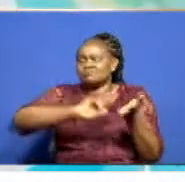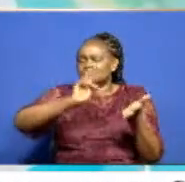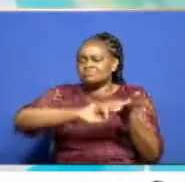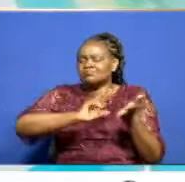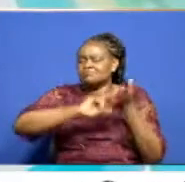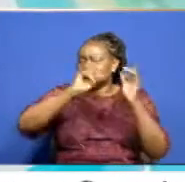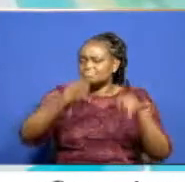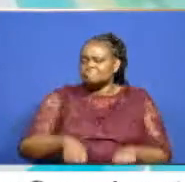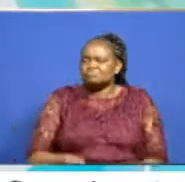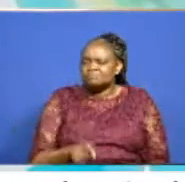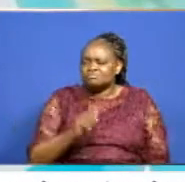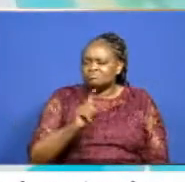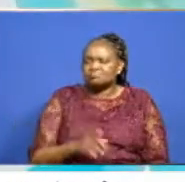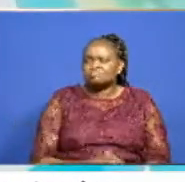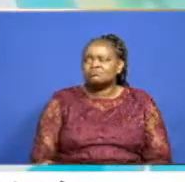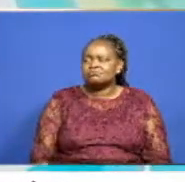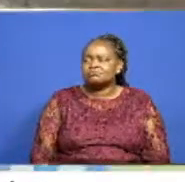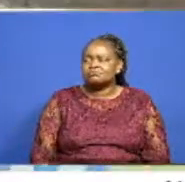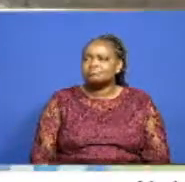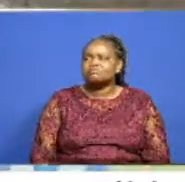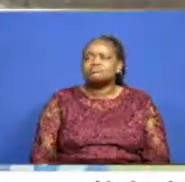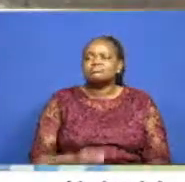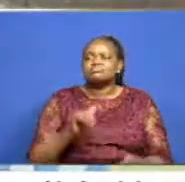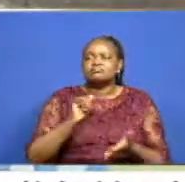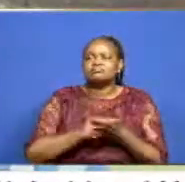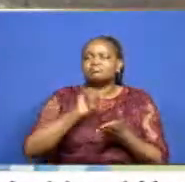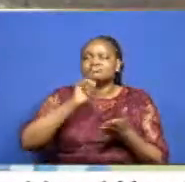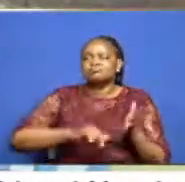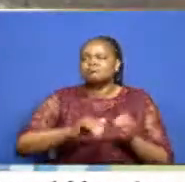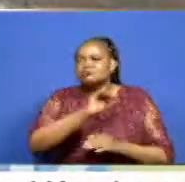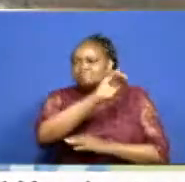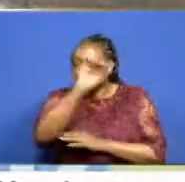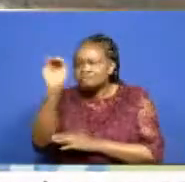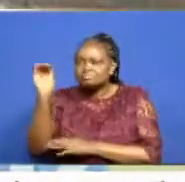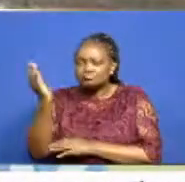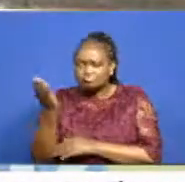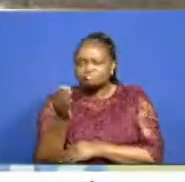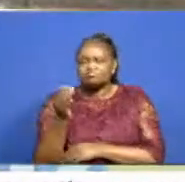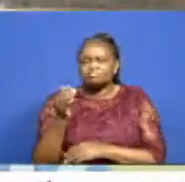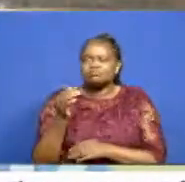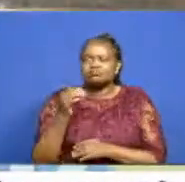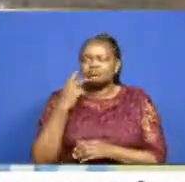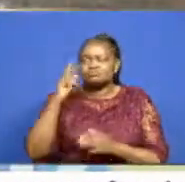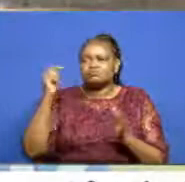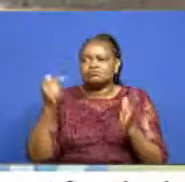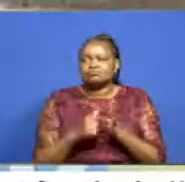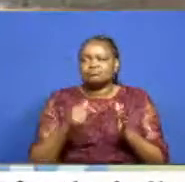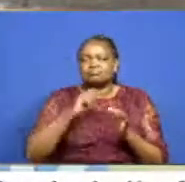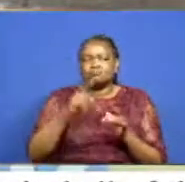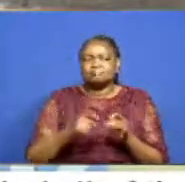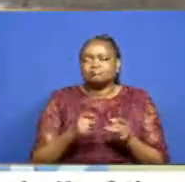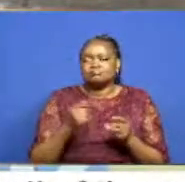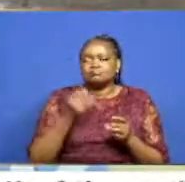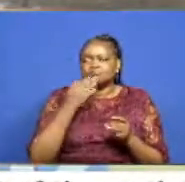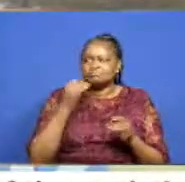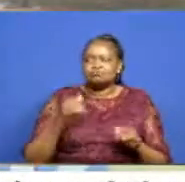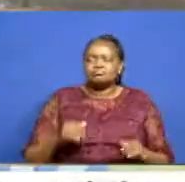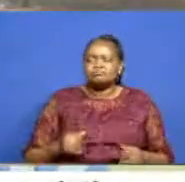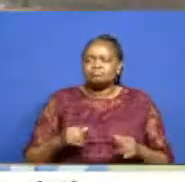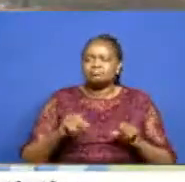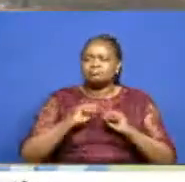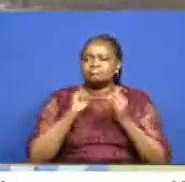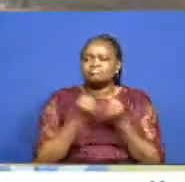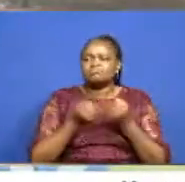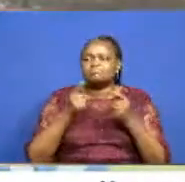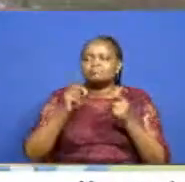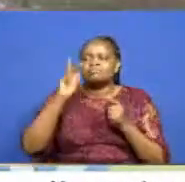children repeat? Must they repeat? And that is what we are asking you as well on our viewpoint question. Why don't you go online on social media at